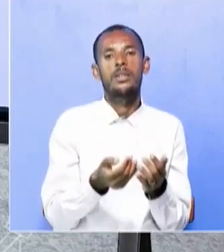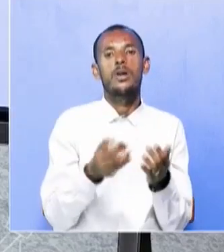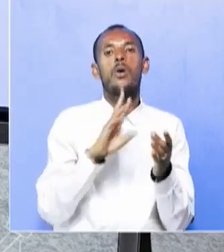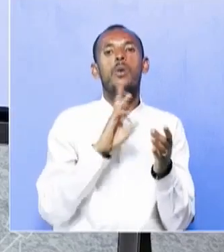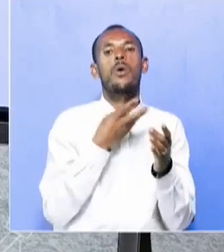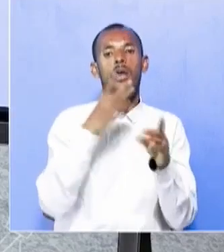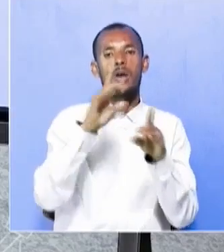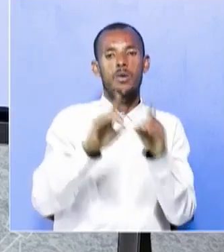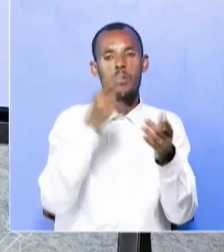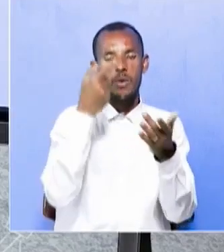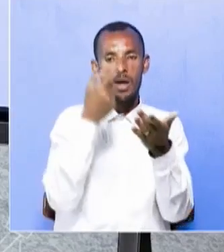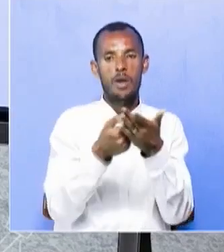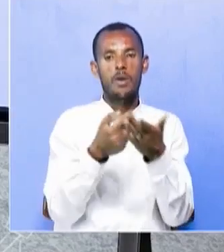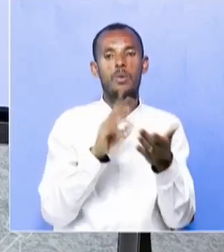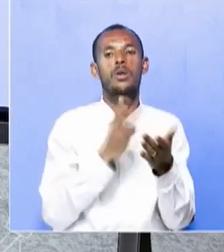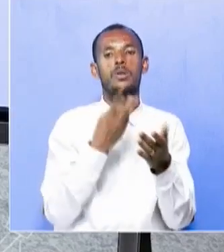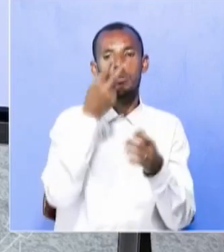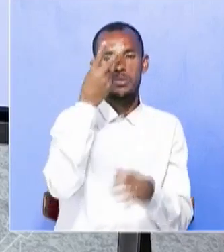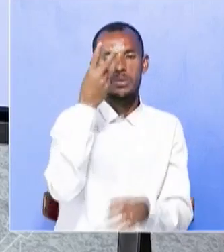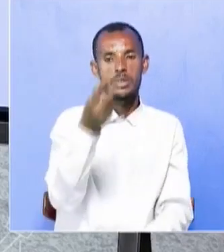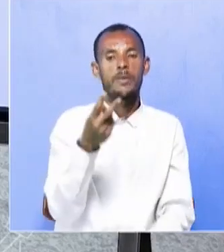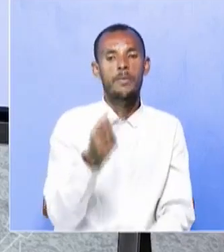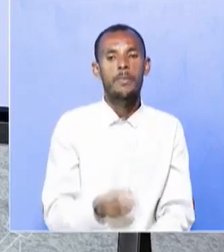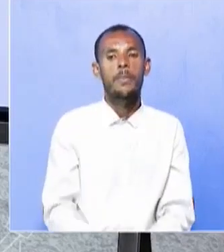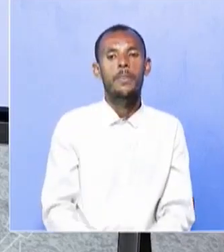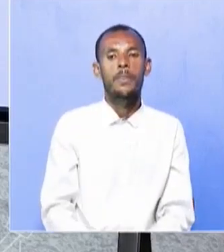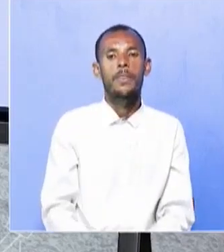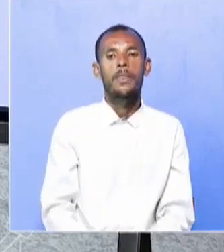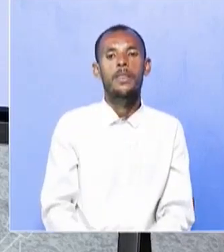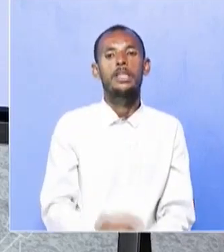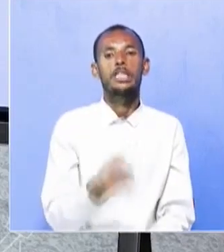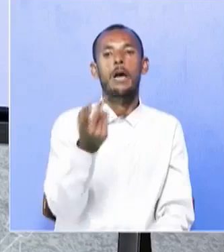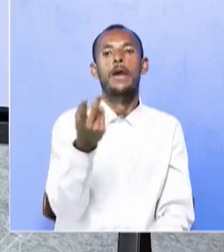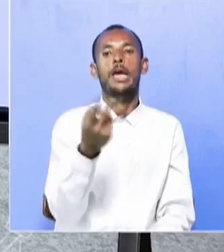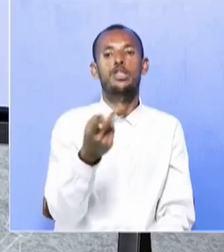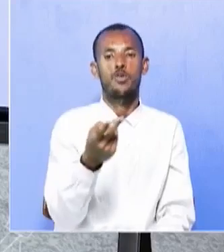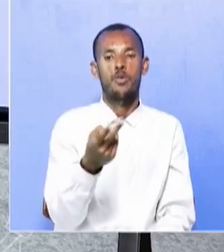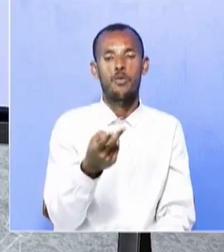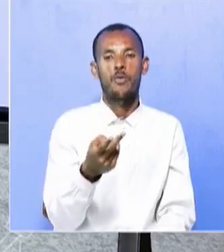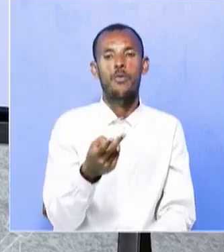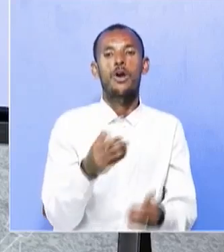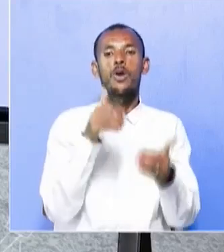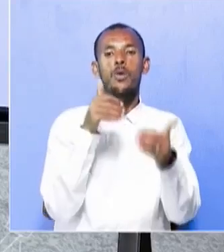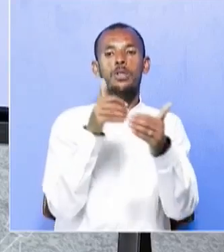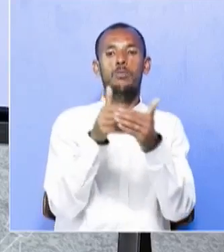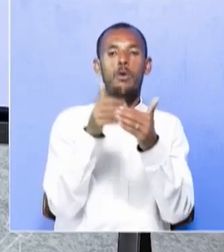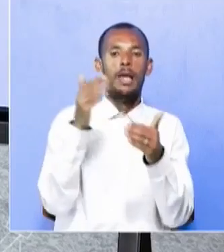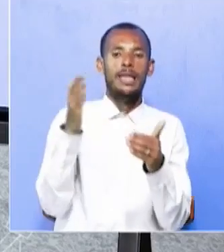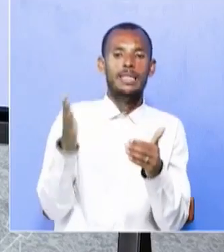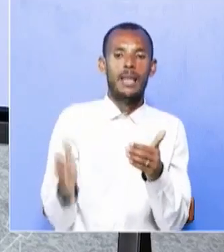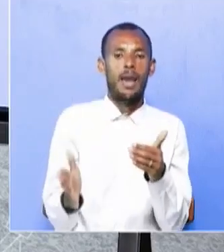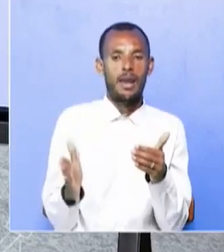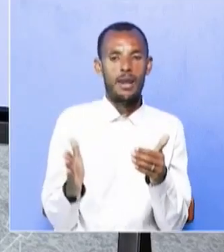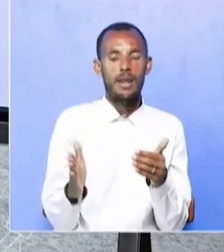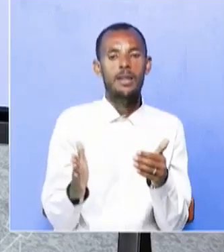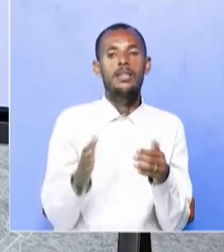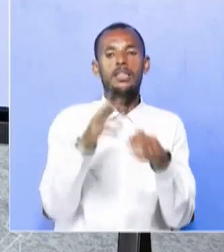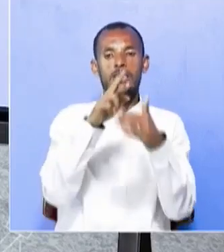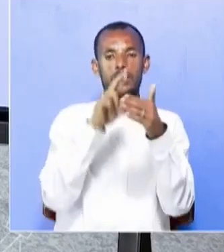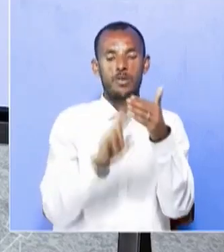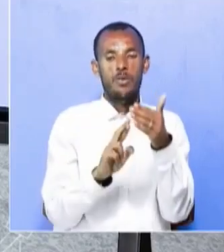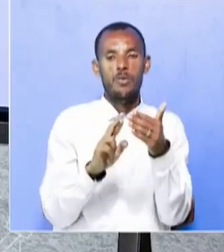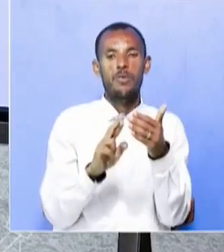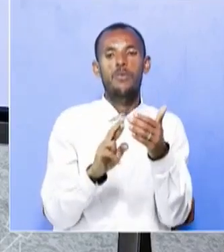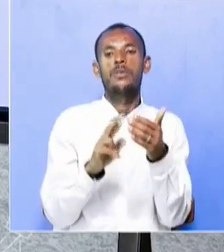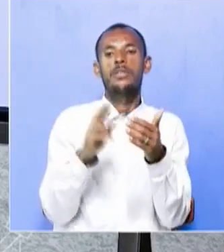here is we need to check the pairs of corresponding sides, okay, the pairs of the ratio of corresponding